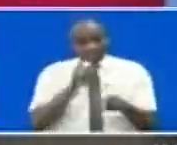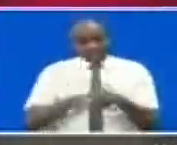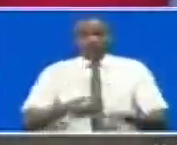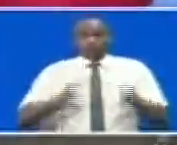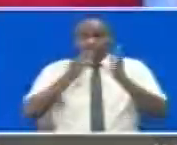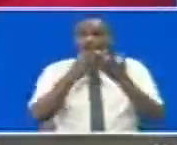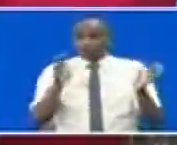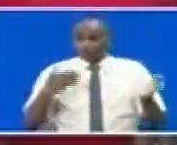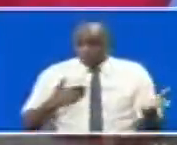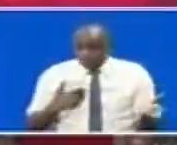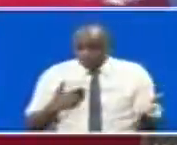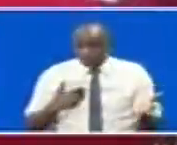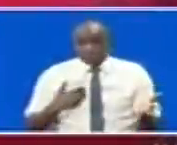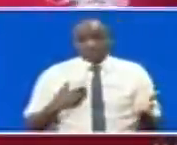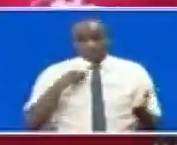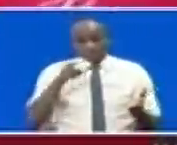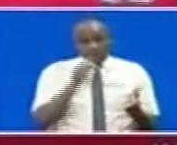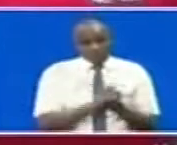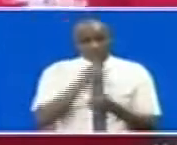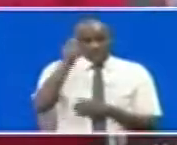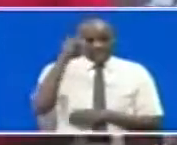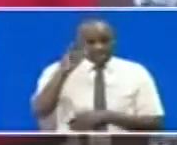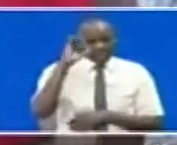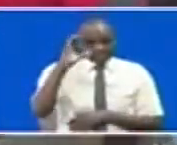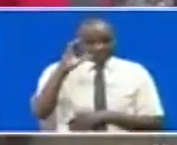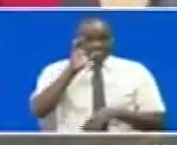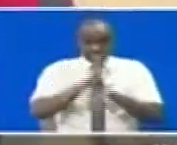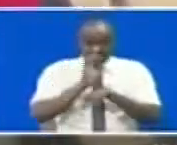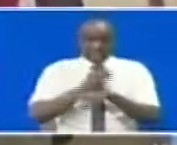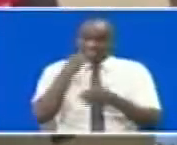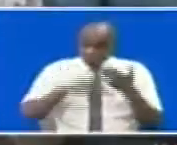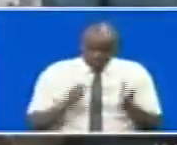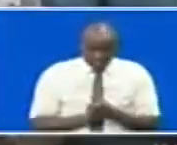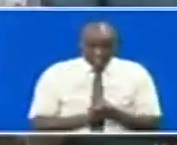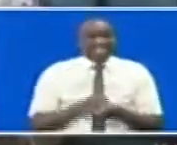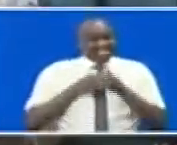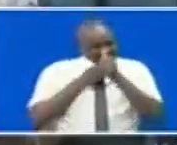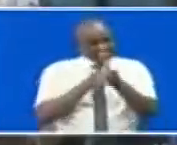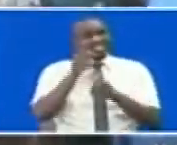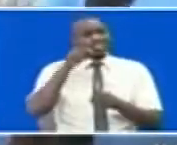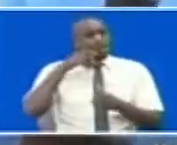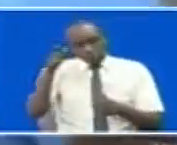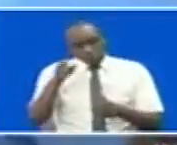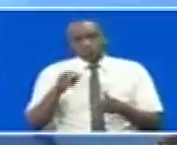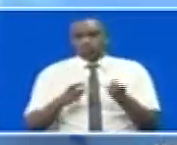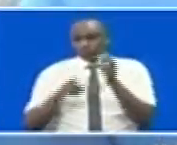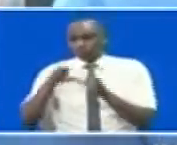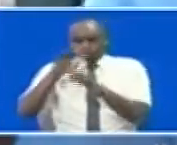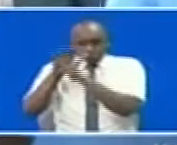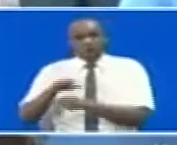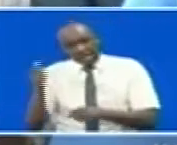official opening of the NATO AIC Church, said divisive leaders should not be elected in the August